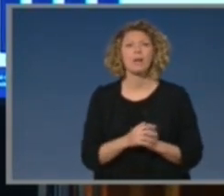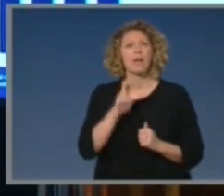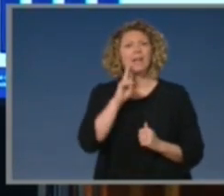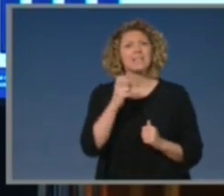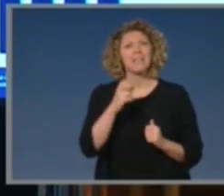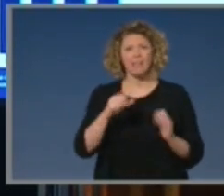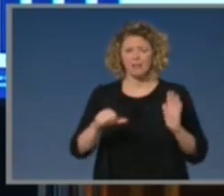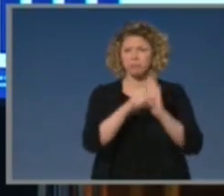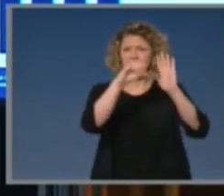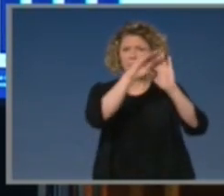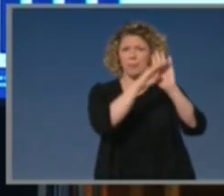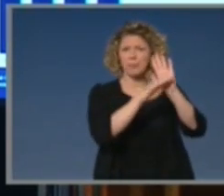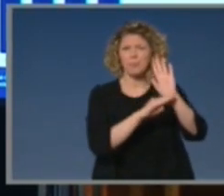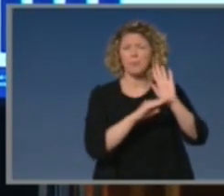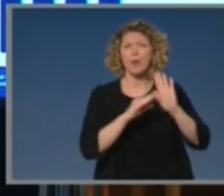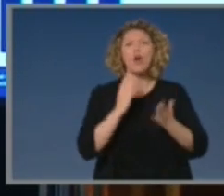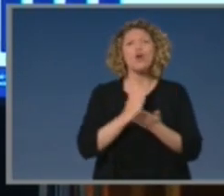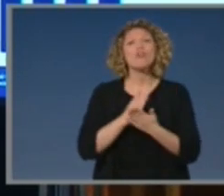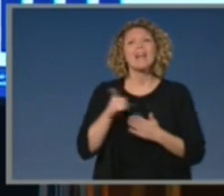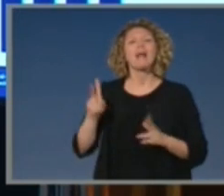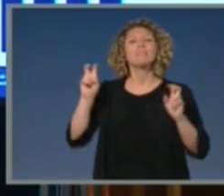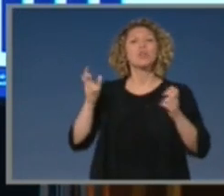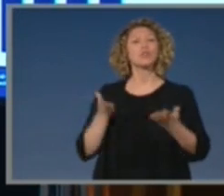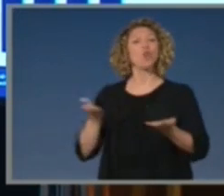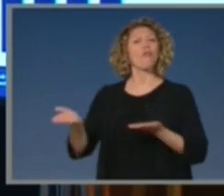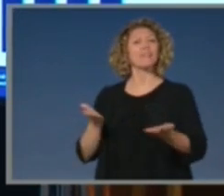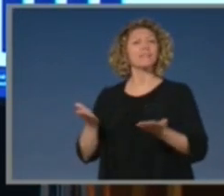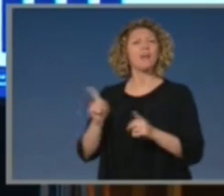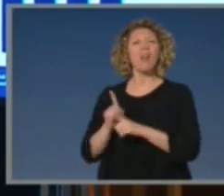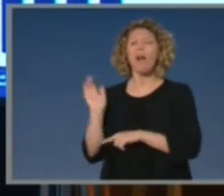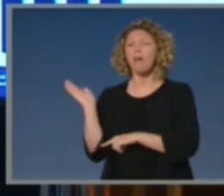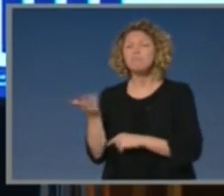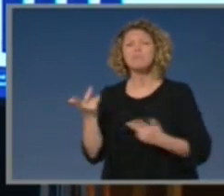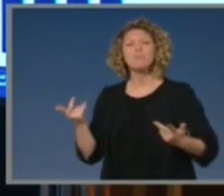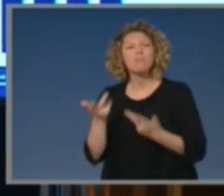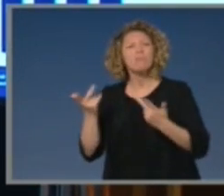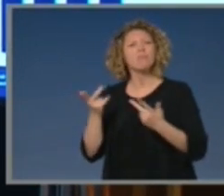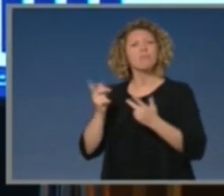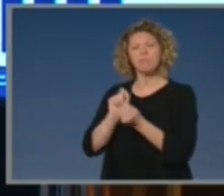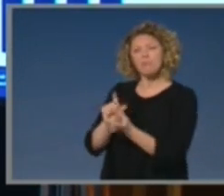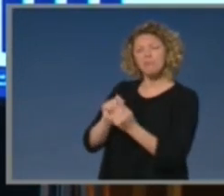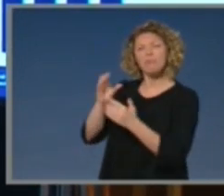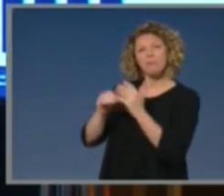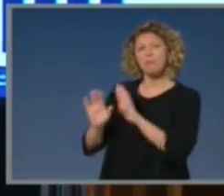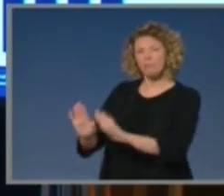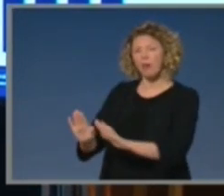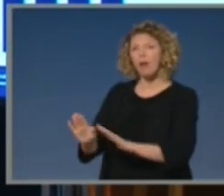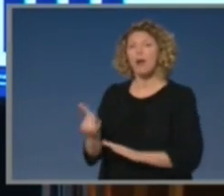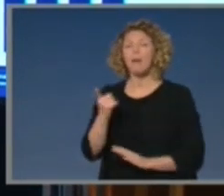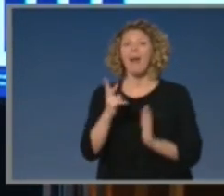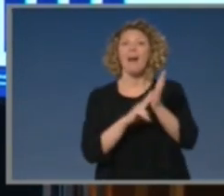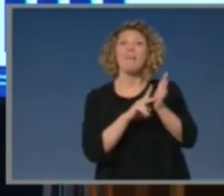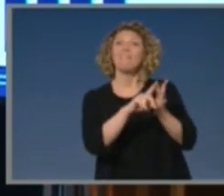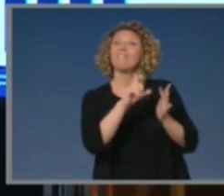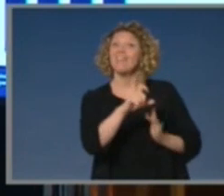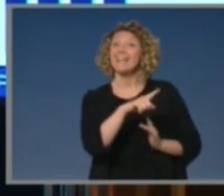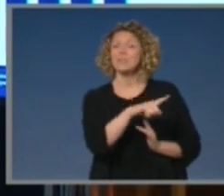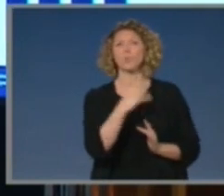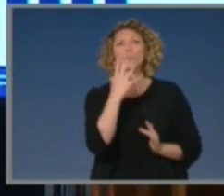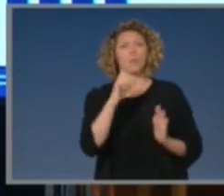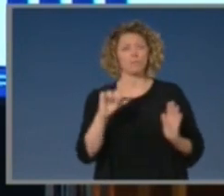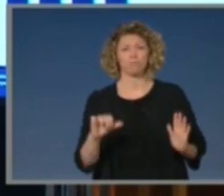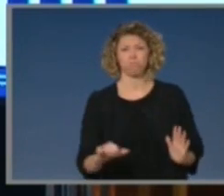impacted more on the services side of the economy, that those economies, particularly in Victoria and others, if their restrictions are stronger, then